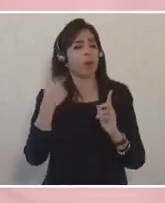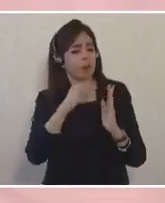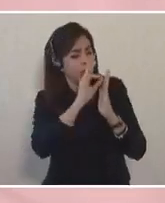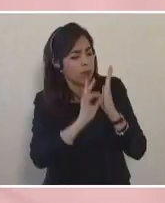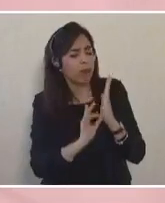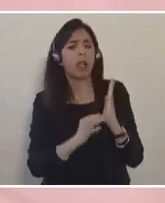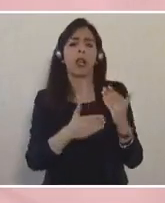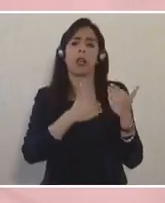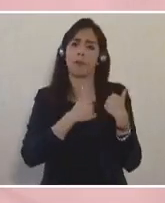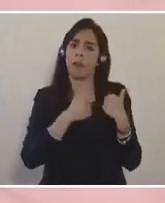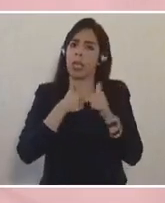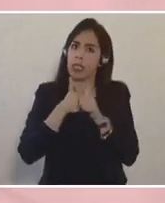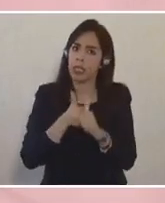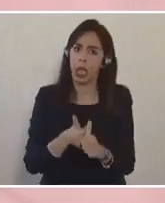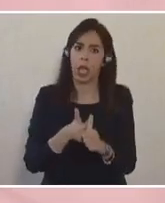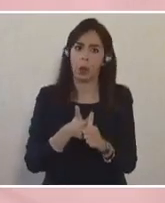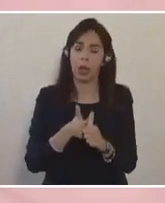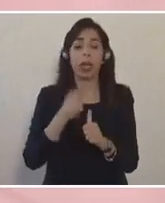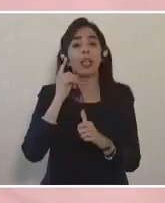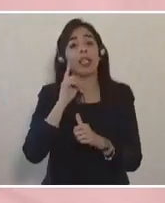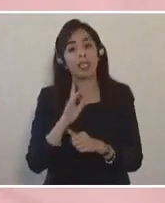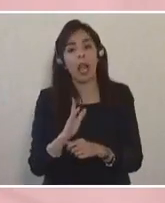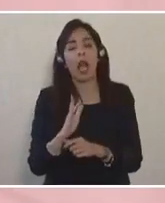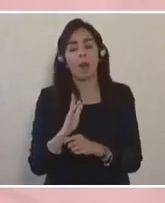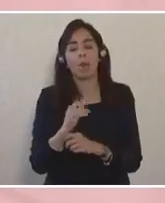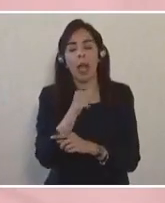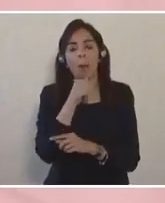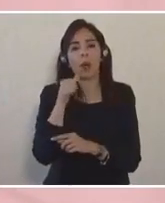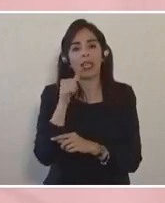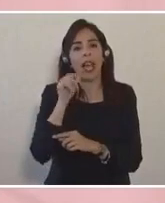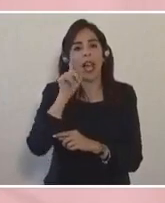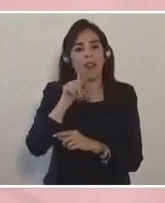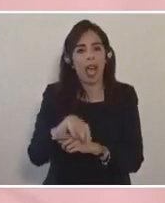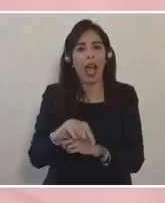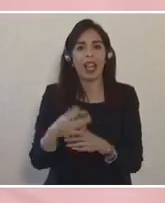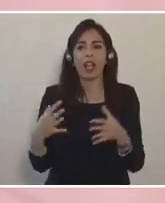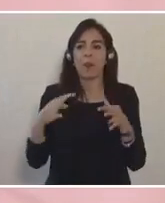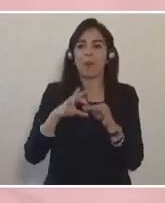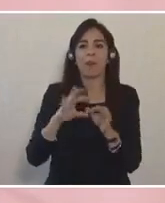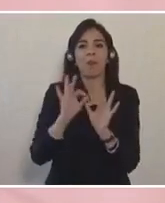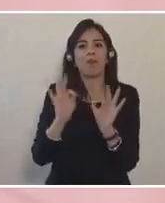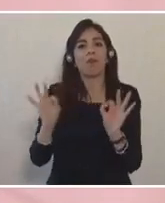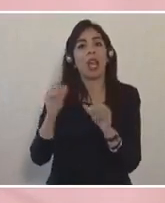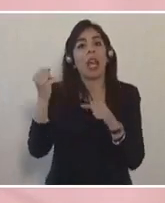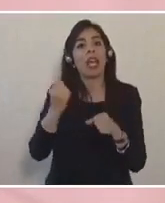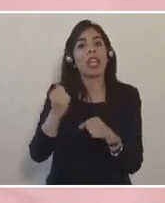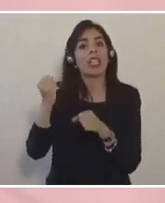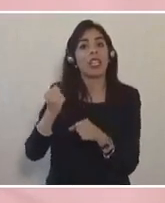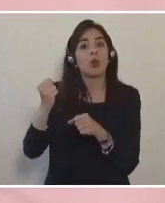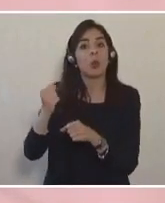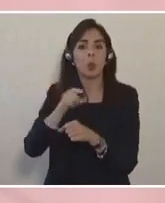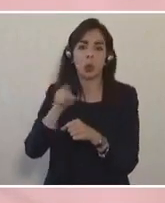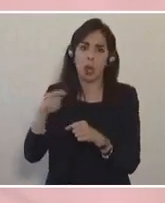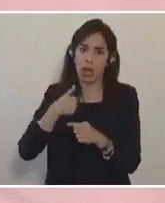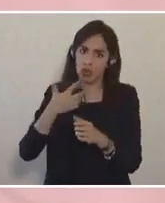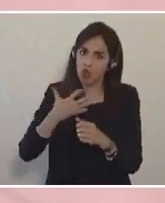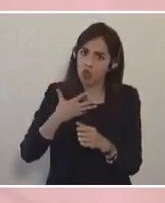coming months in order to make sure that we don't repeat what's happened this time with poor